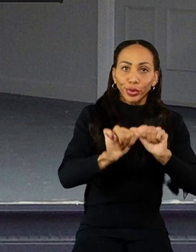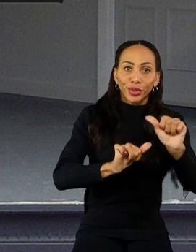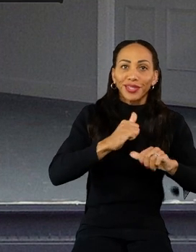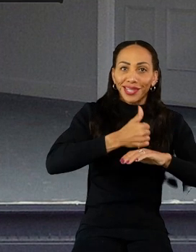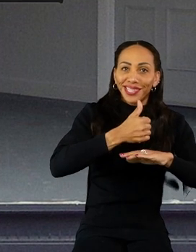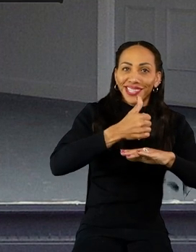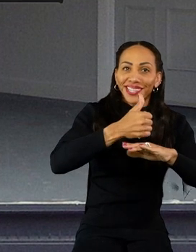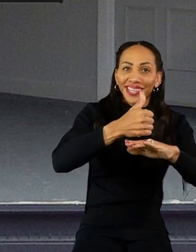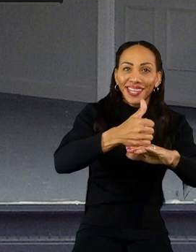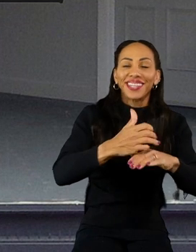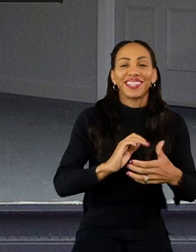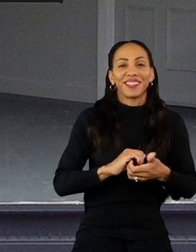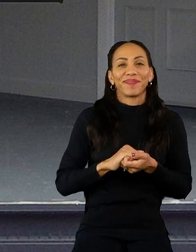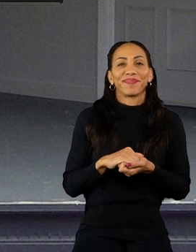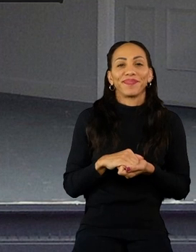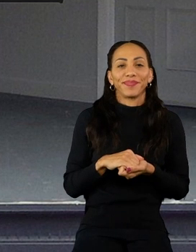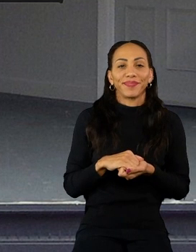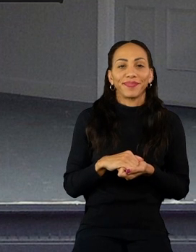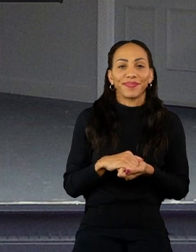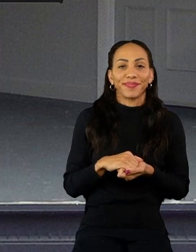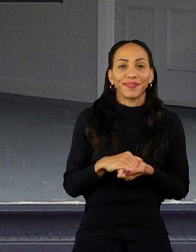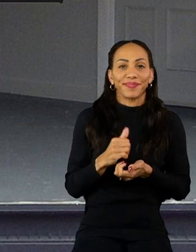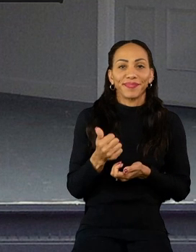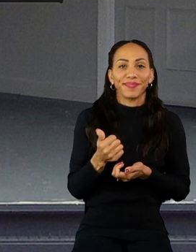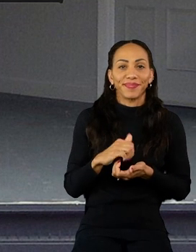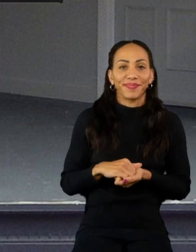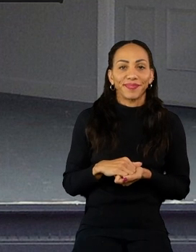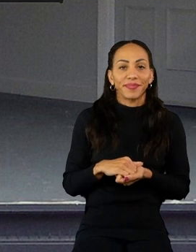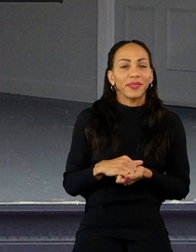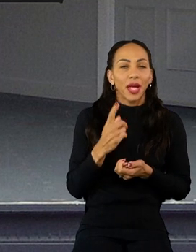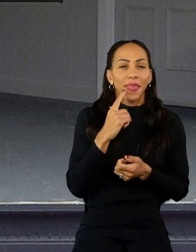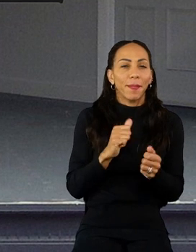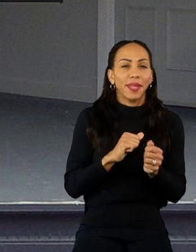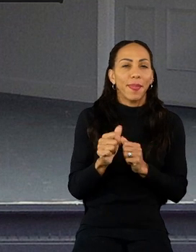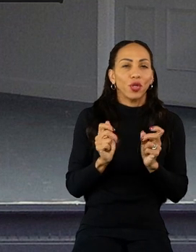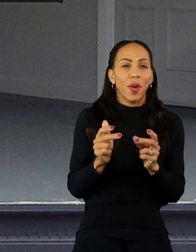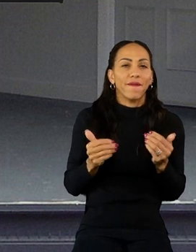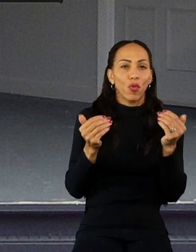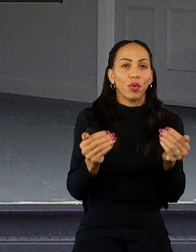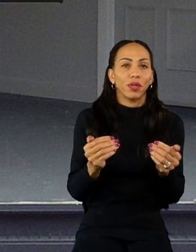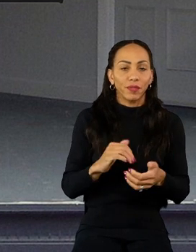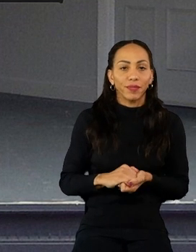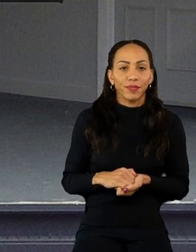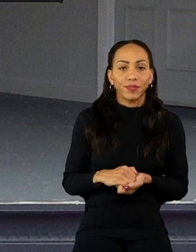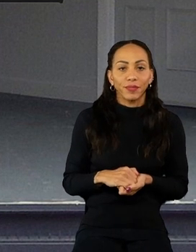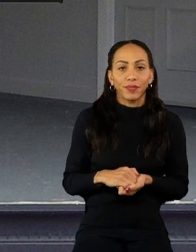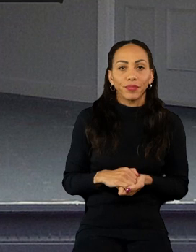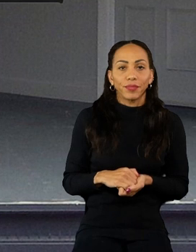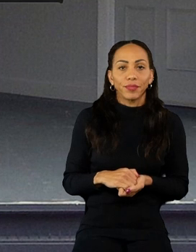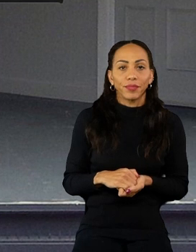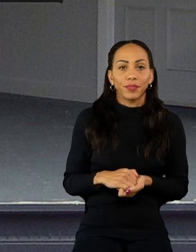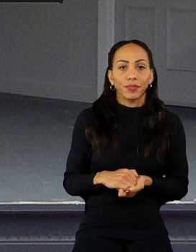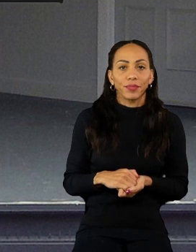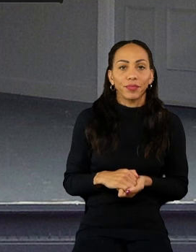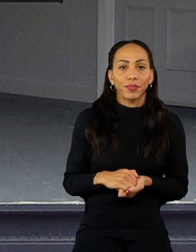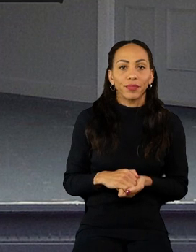sort of stuff and help things along the way and get a program together. Cool. Might be the